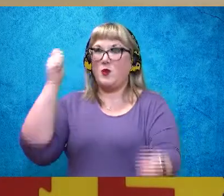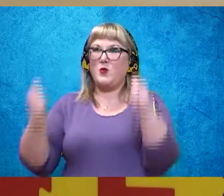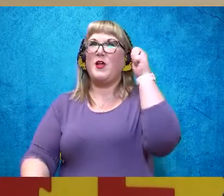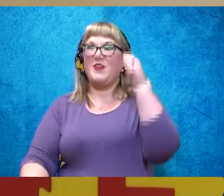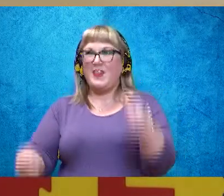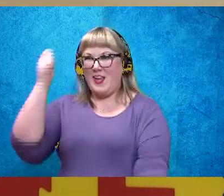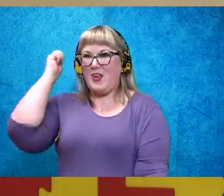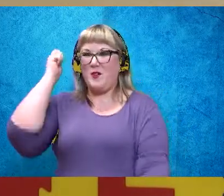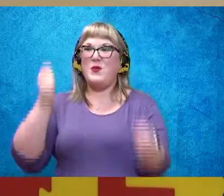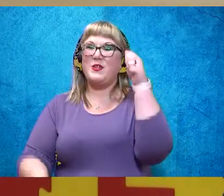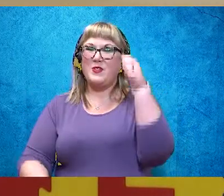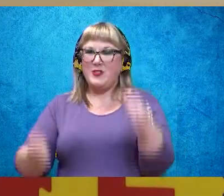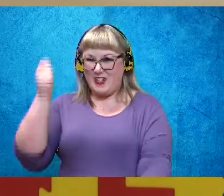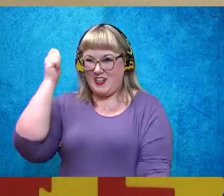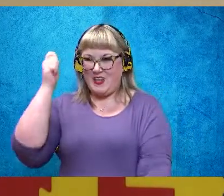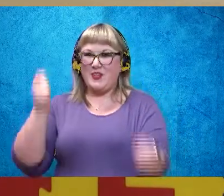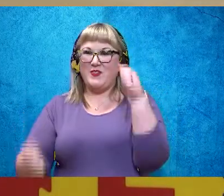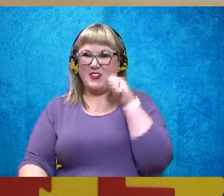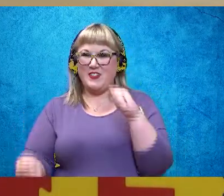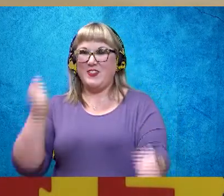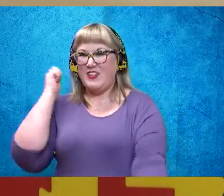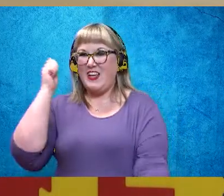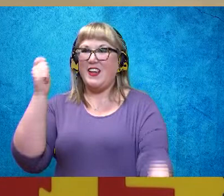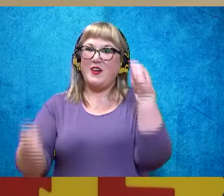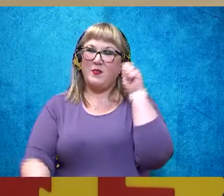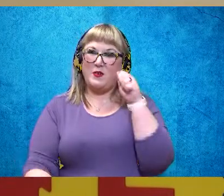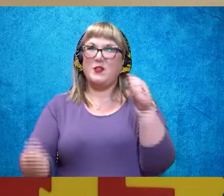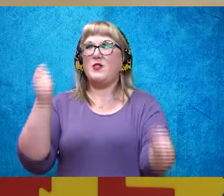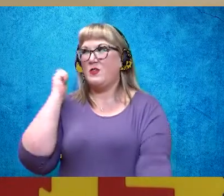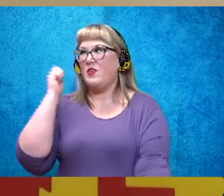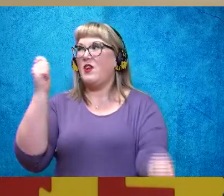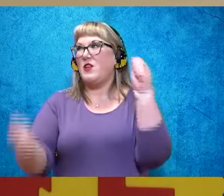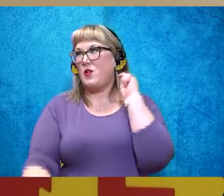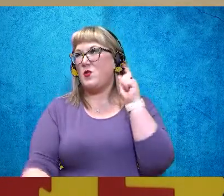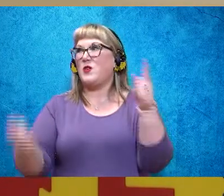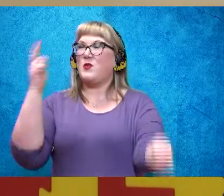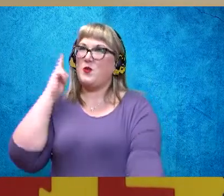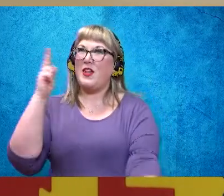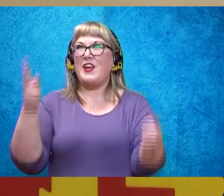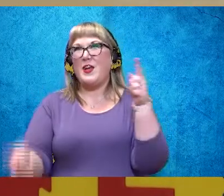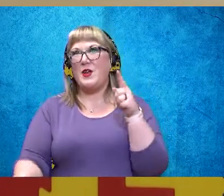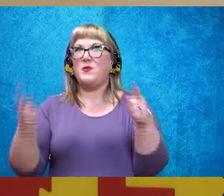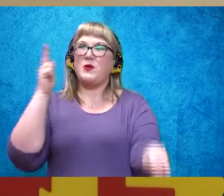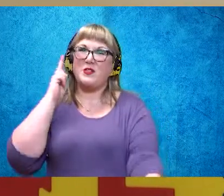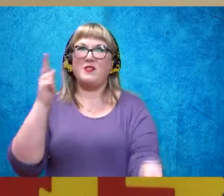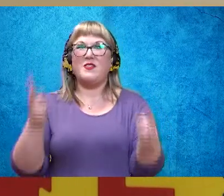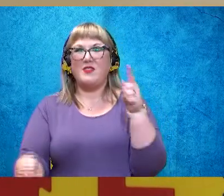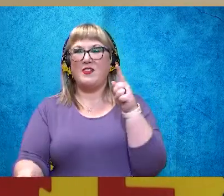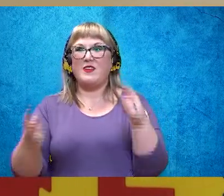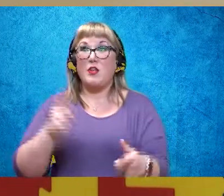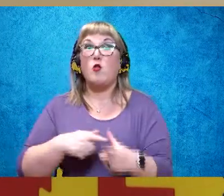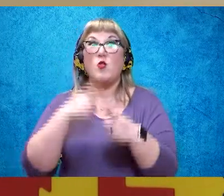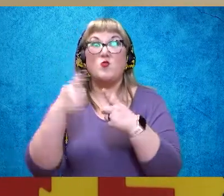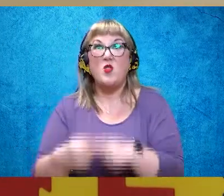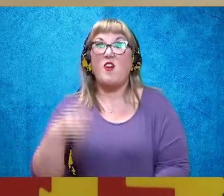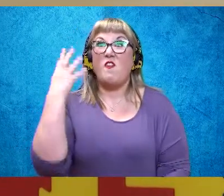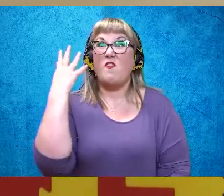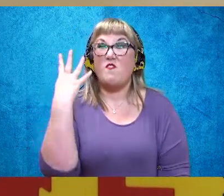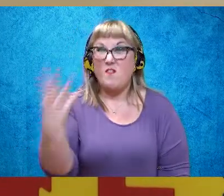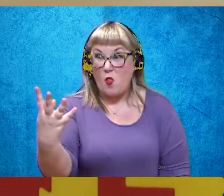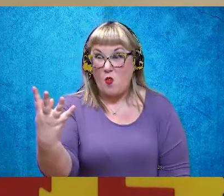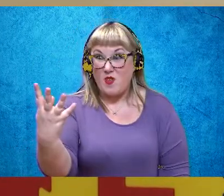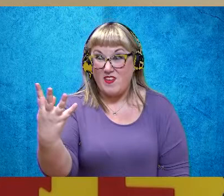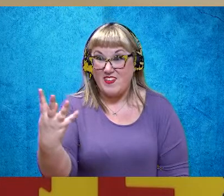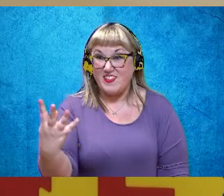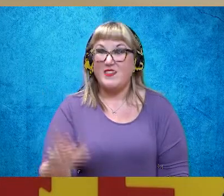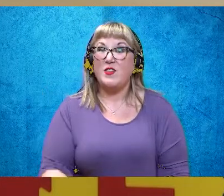works with 3 hammers, 3 hammers, 3 hammers. Johnny works with 3 hammers, then he works with